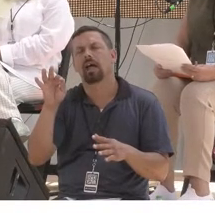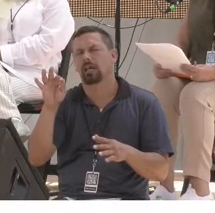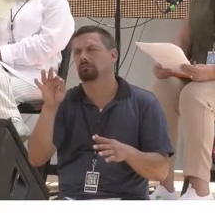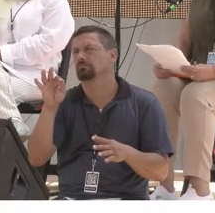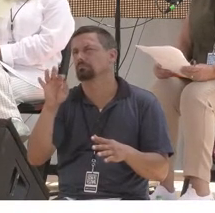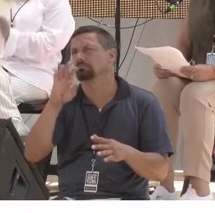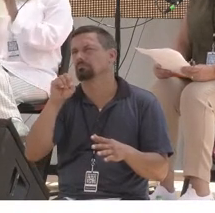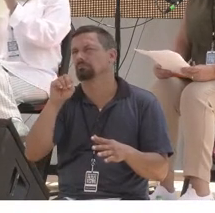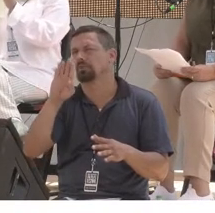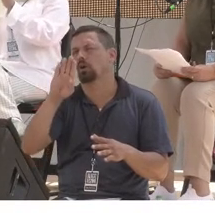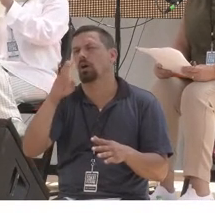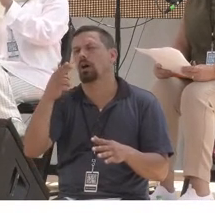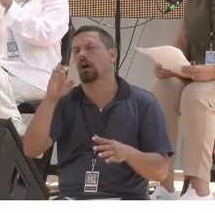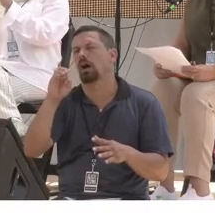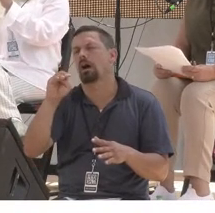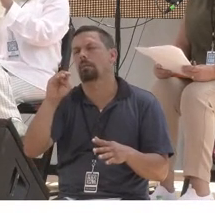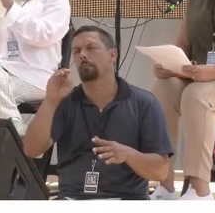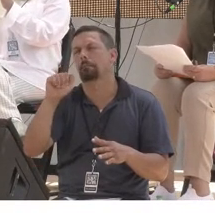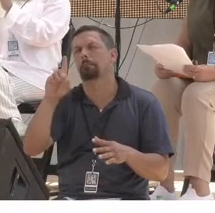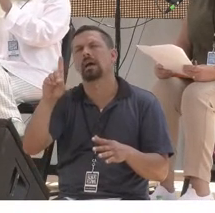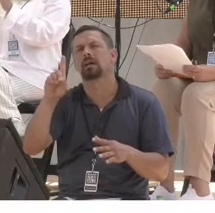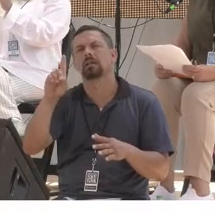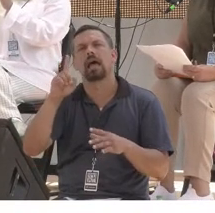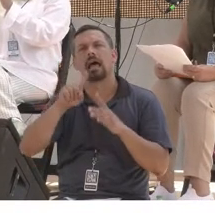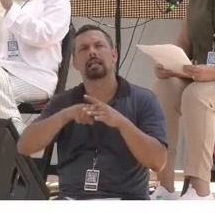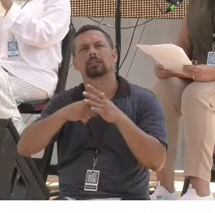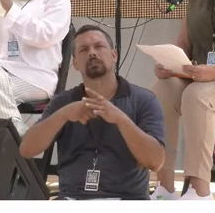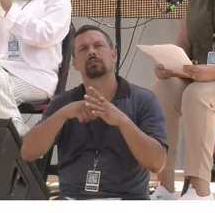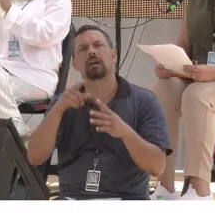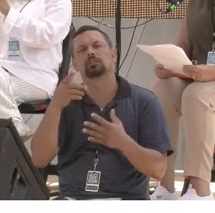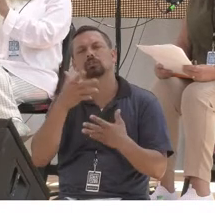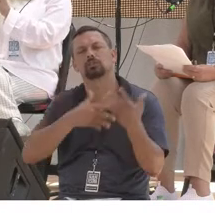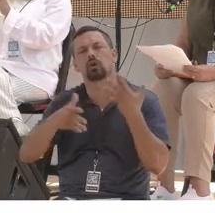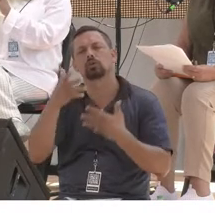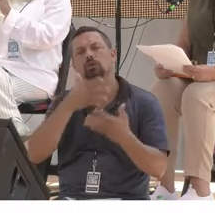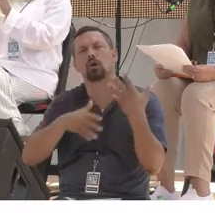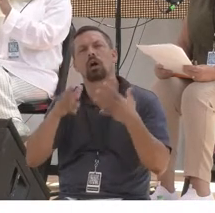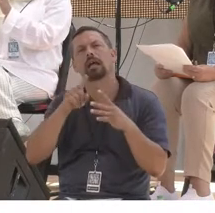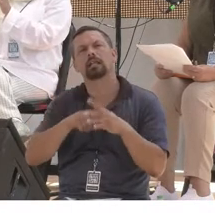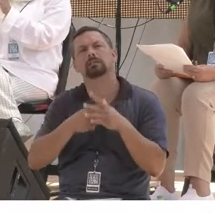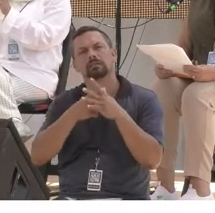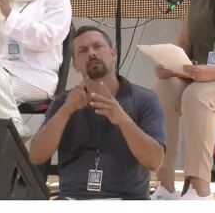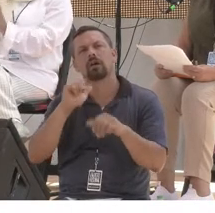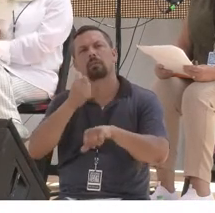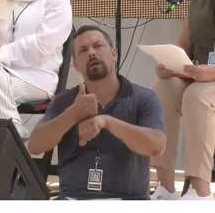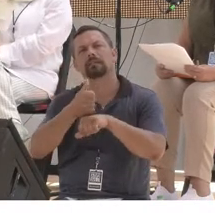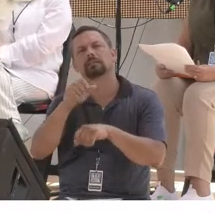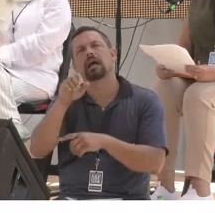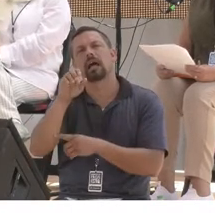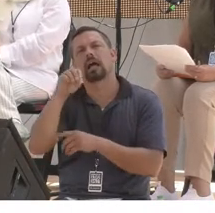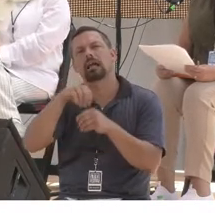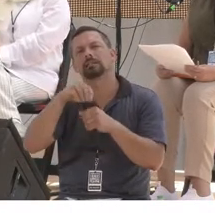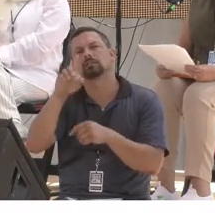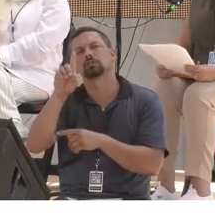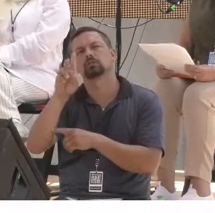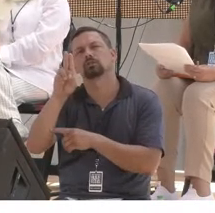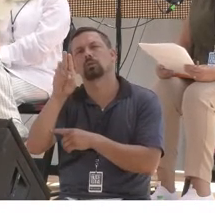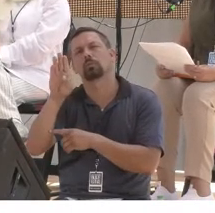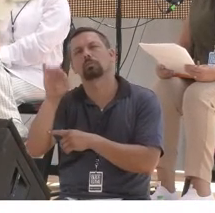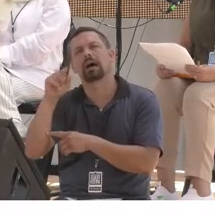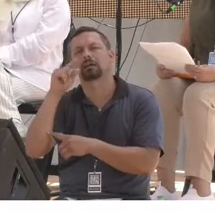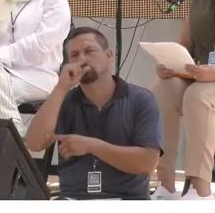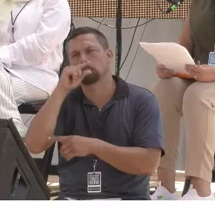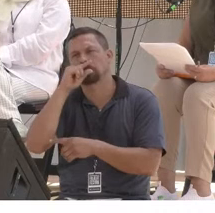Mohammed Initiative, a social enterprise that is based in Dubai that supports artisans and farmers in